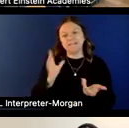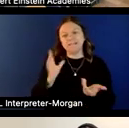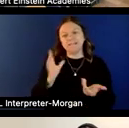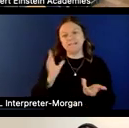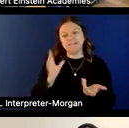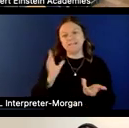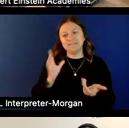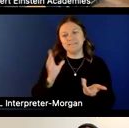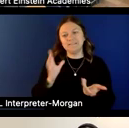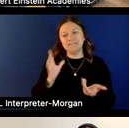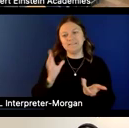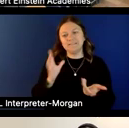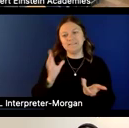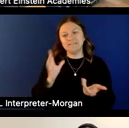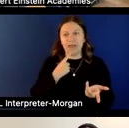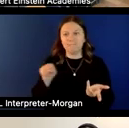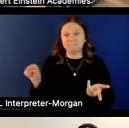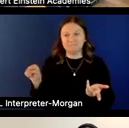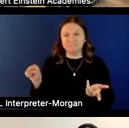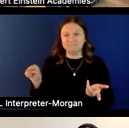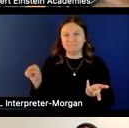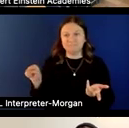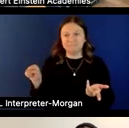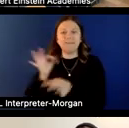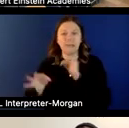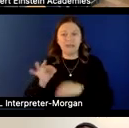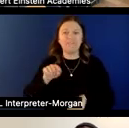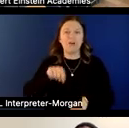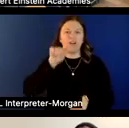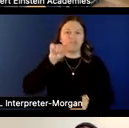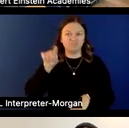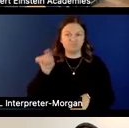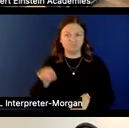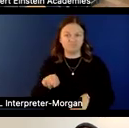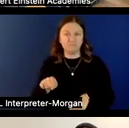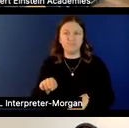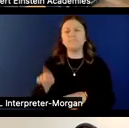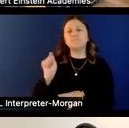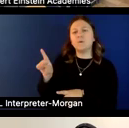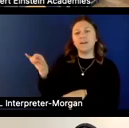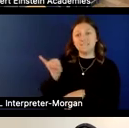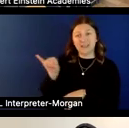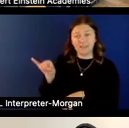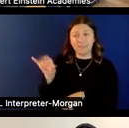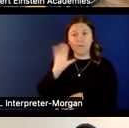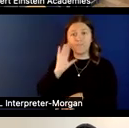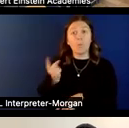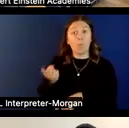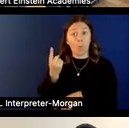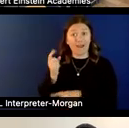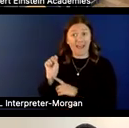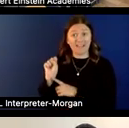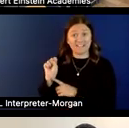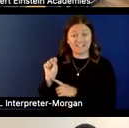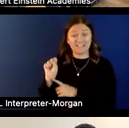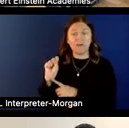S's instead of the sharpest S. Yes. So the same word though, with a single S, what would be the difference in You pronunciation?